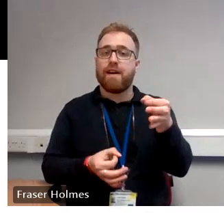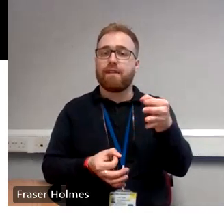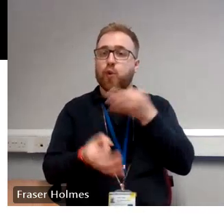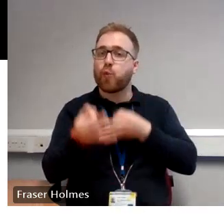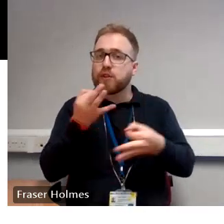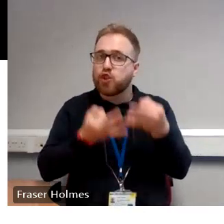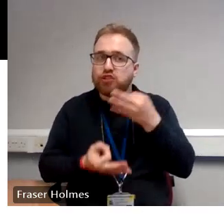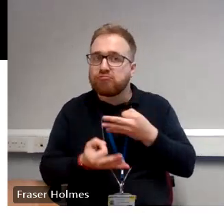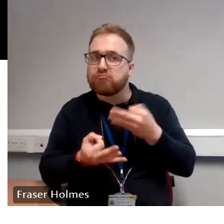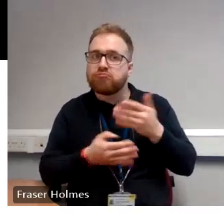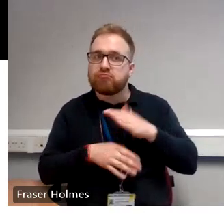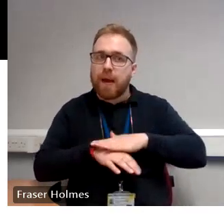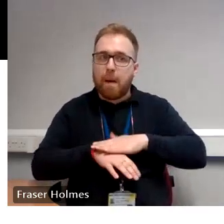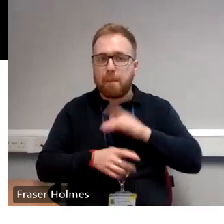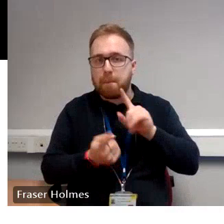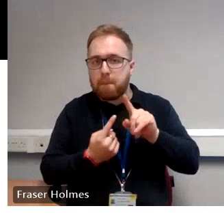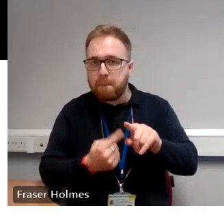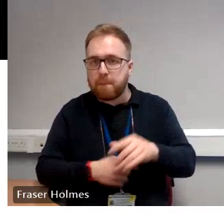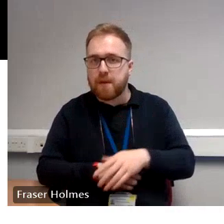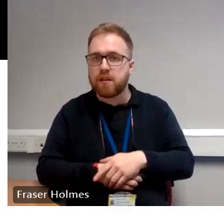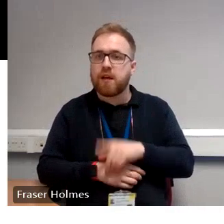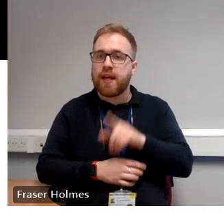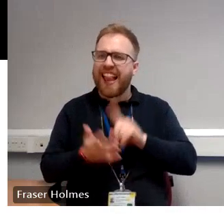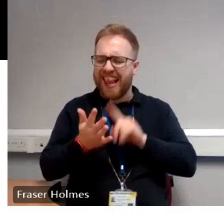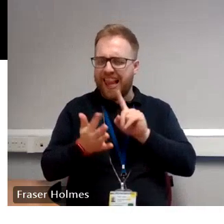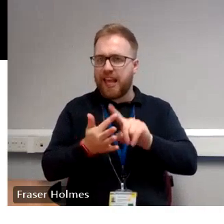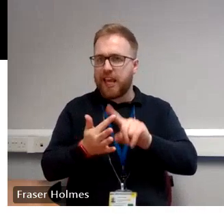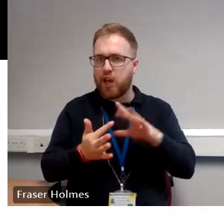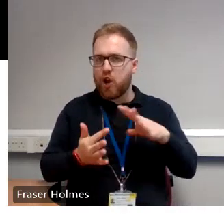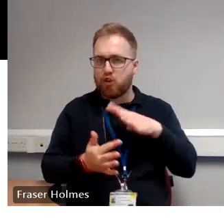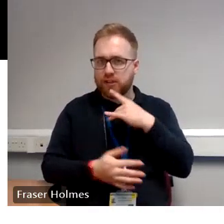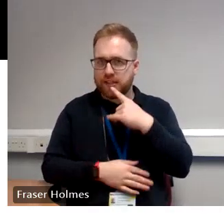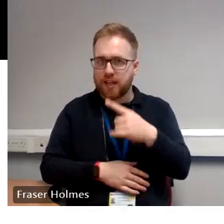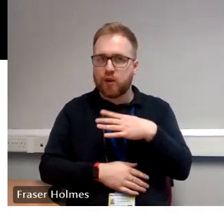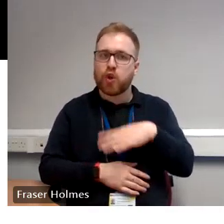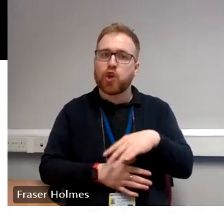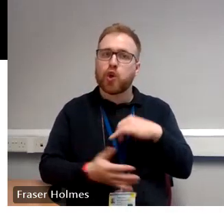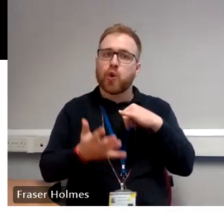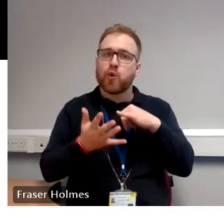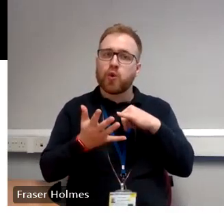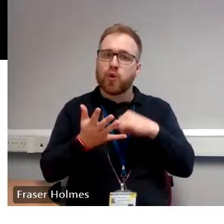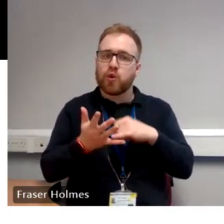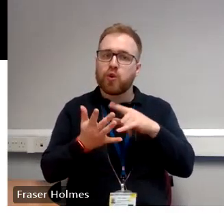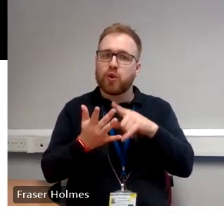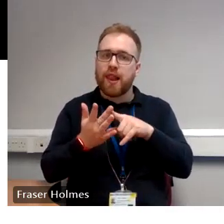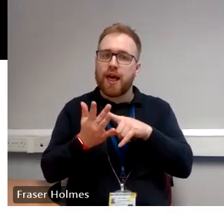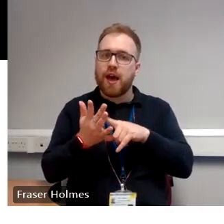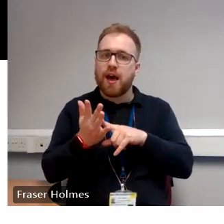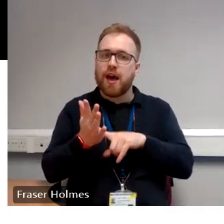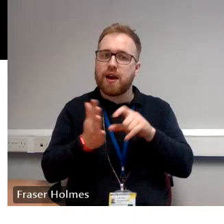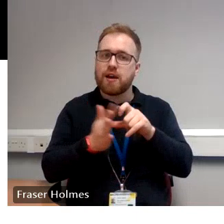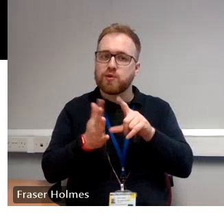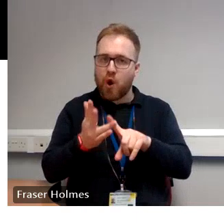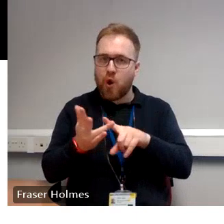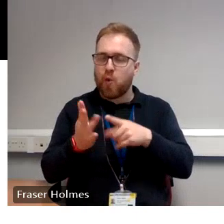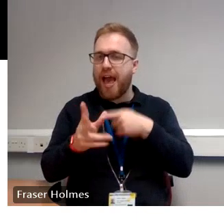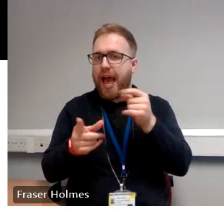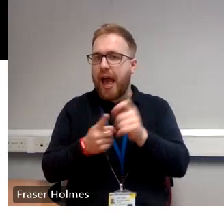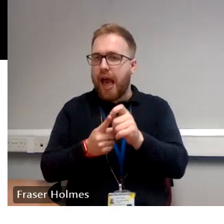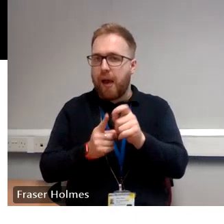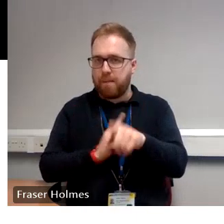may have. Now, Lee has told you already that we'll be using Slido. So I just wanted to emphasize that